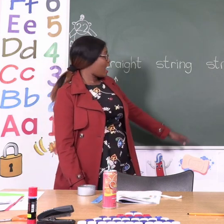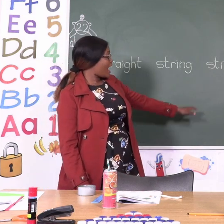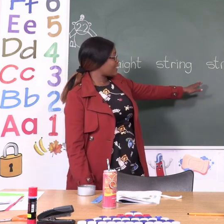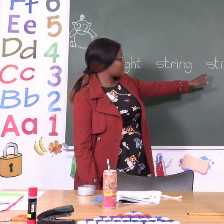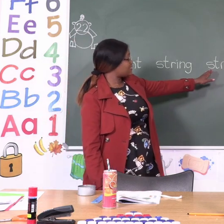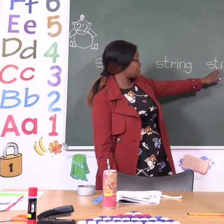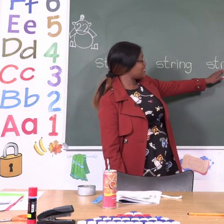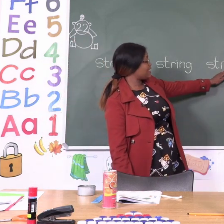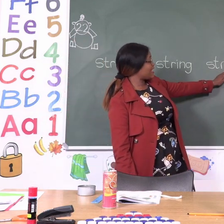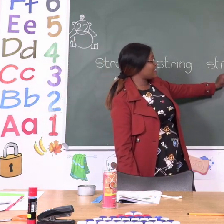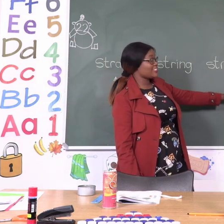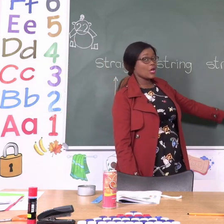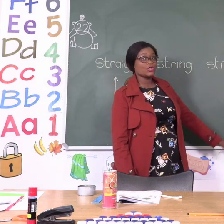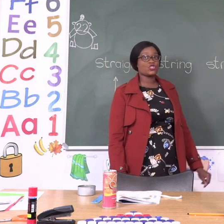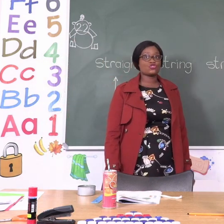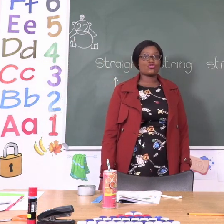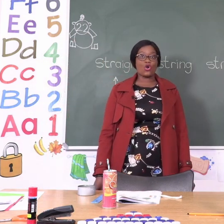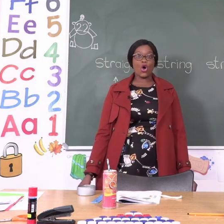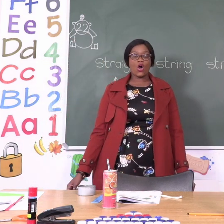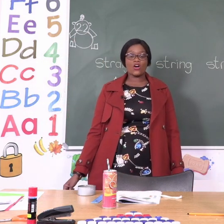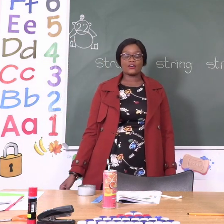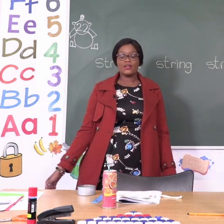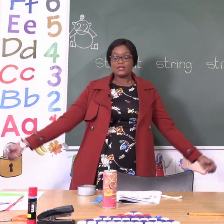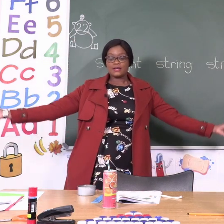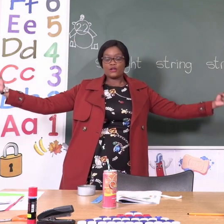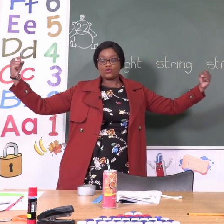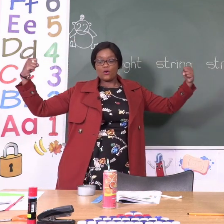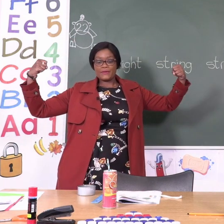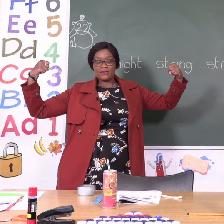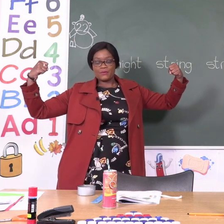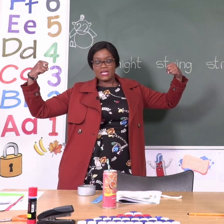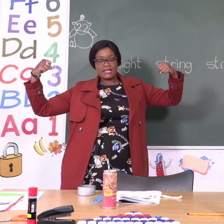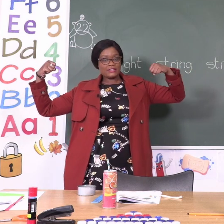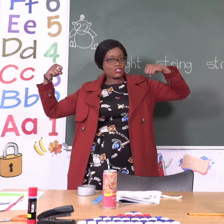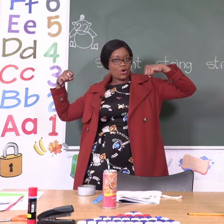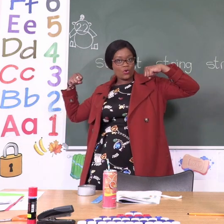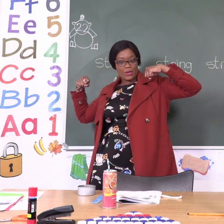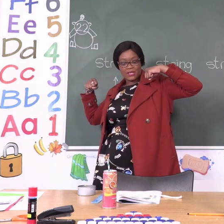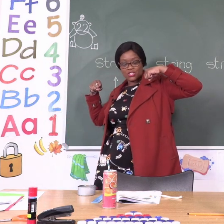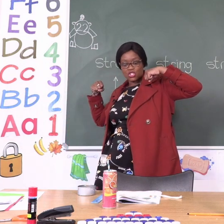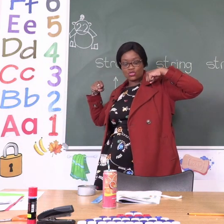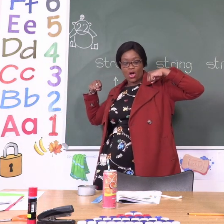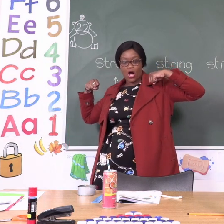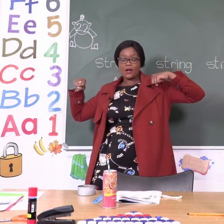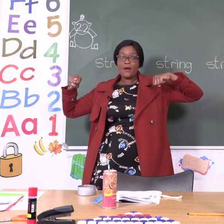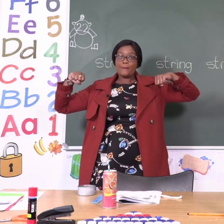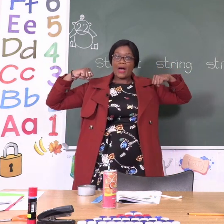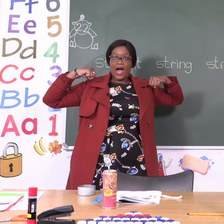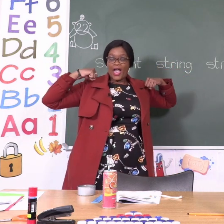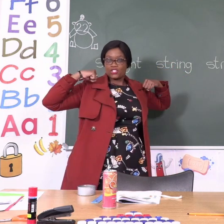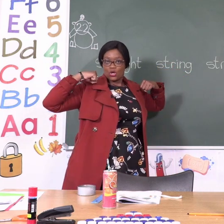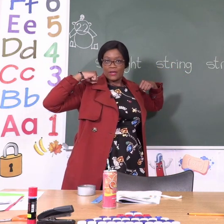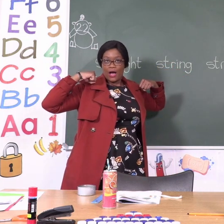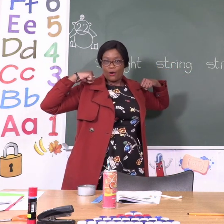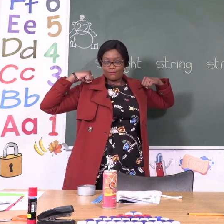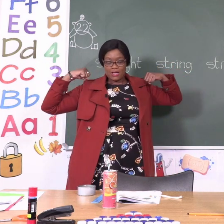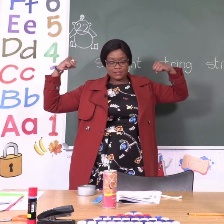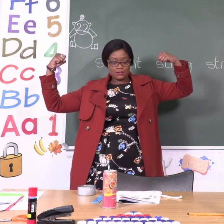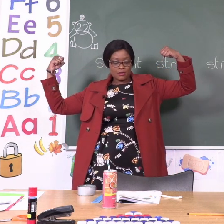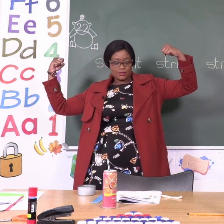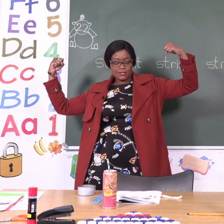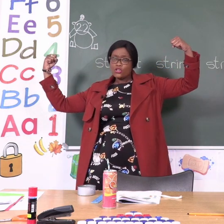one I can see there is strong. Now normally we show that we are strong by showing